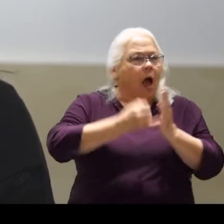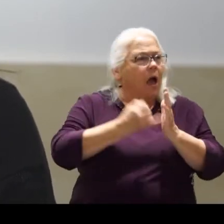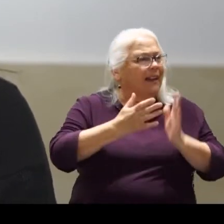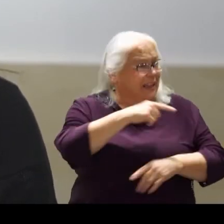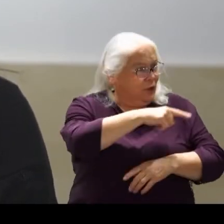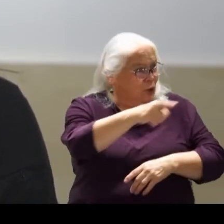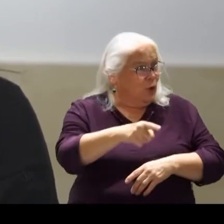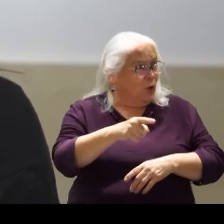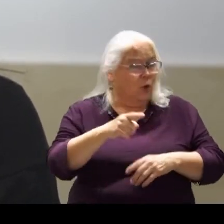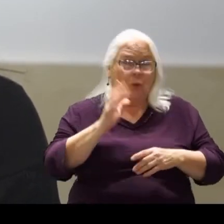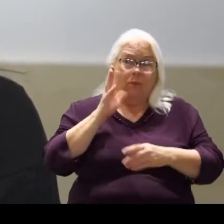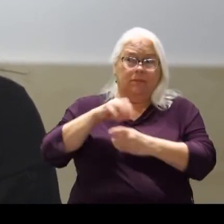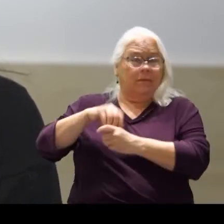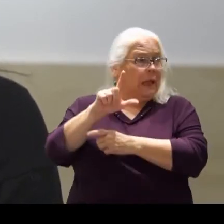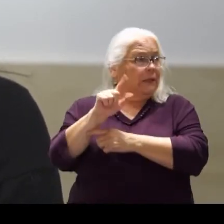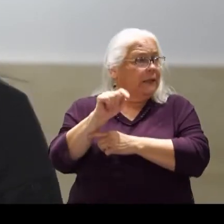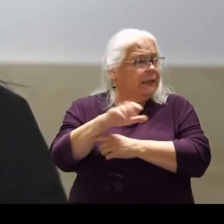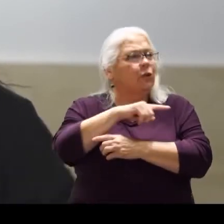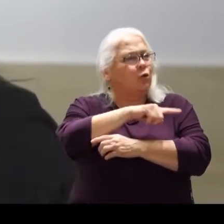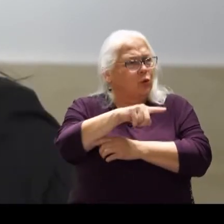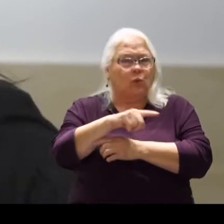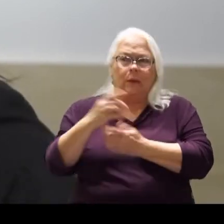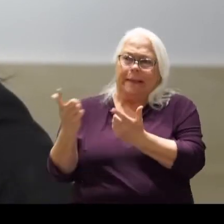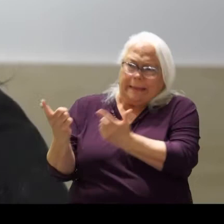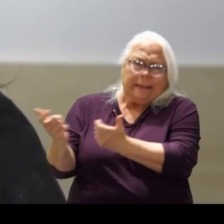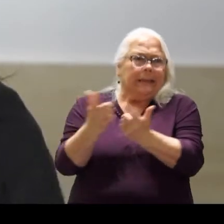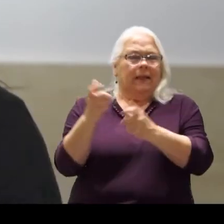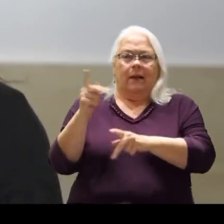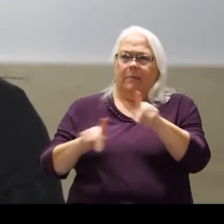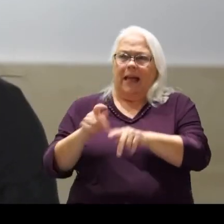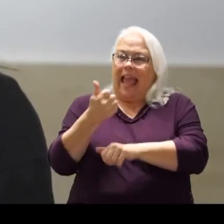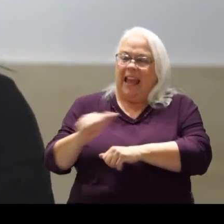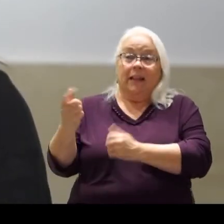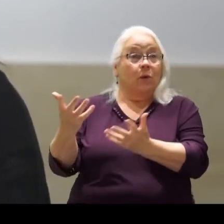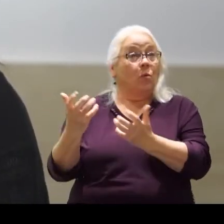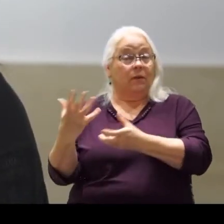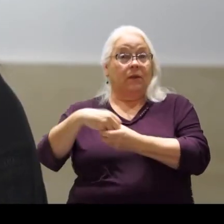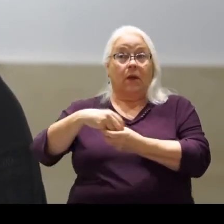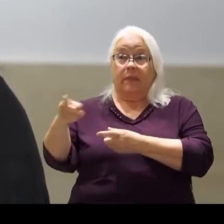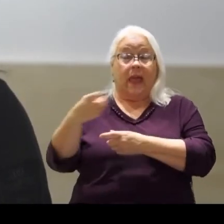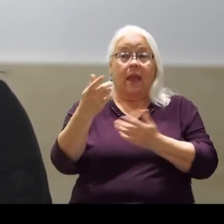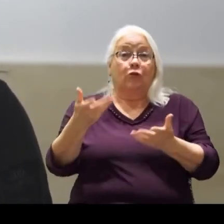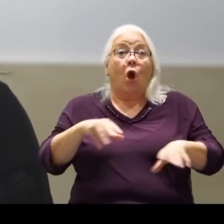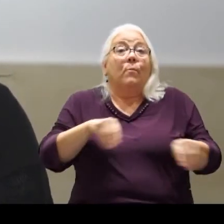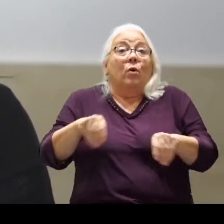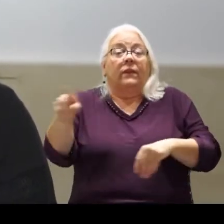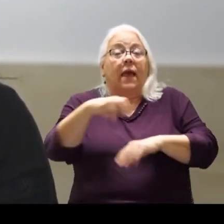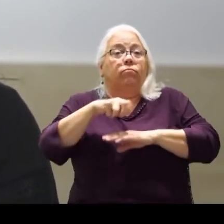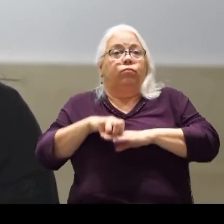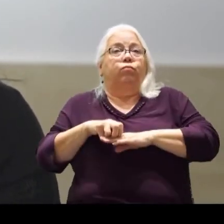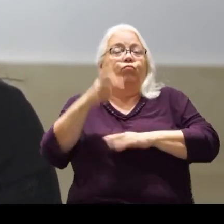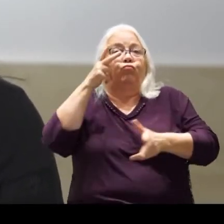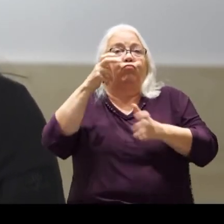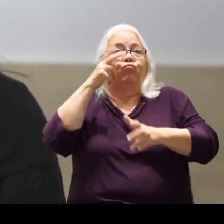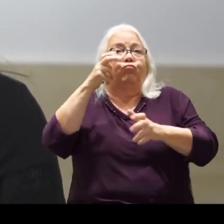and have artists bring in to their group anyone who wants to be there, even as an active